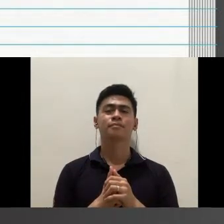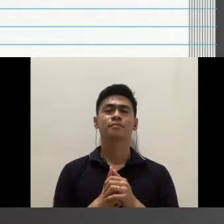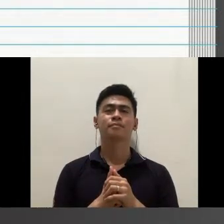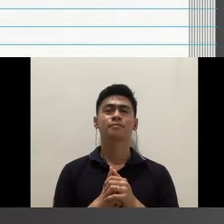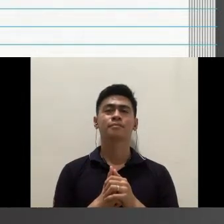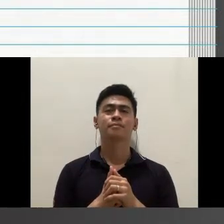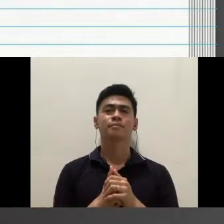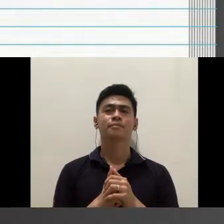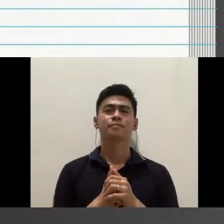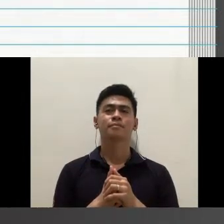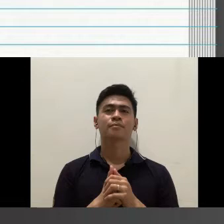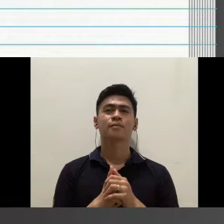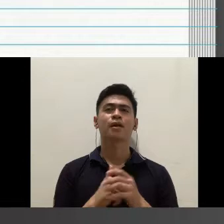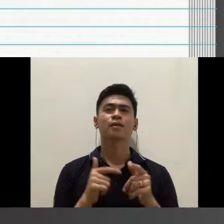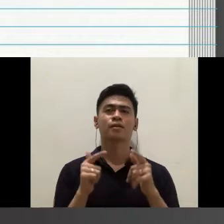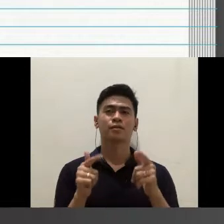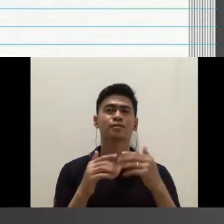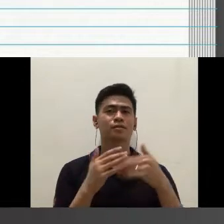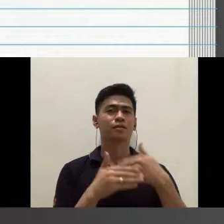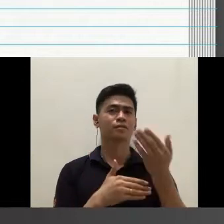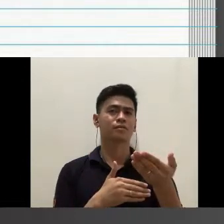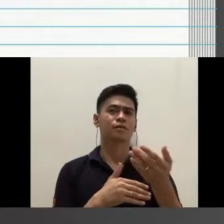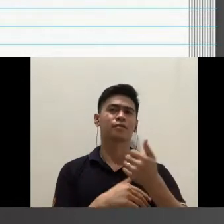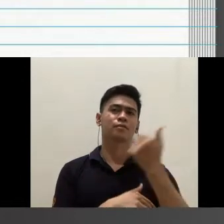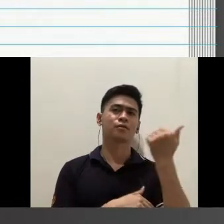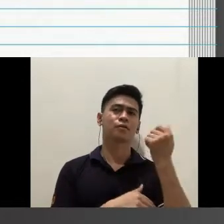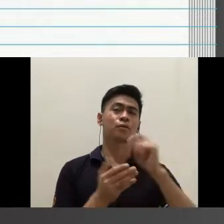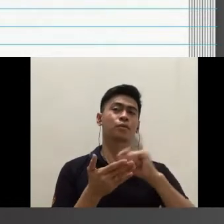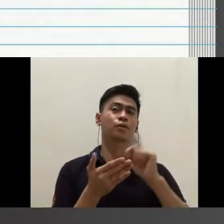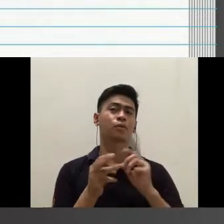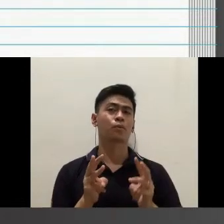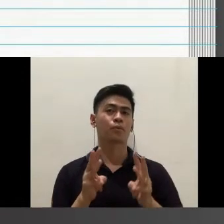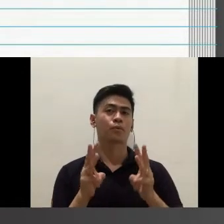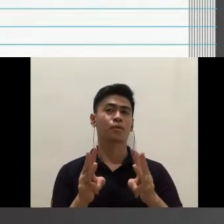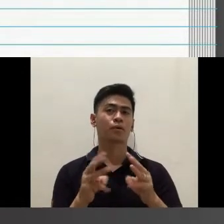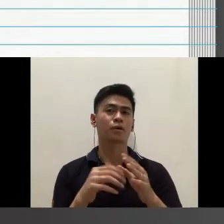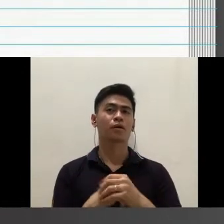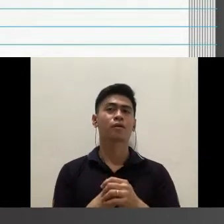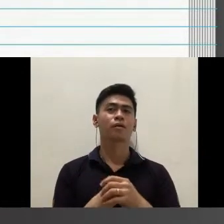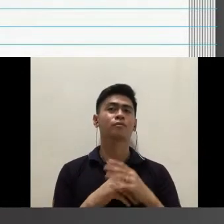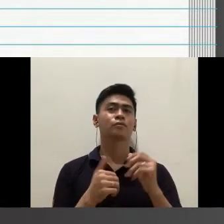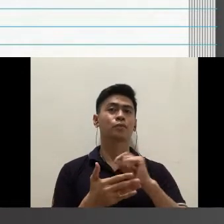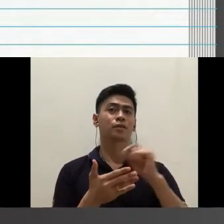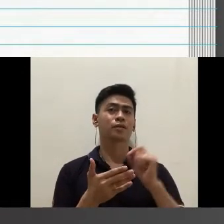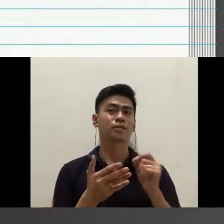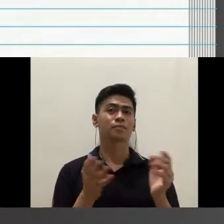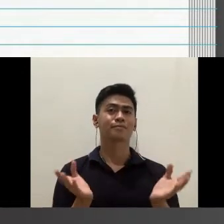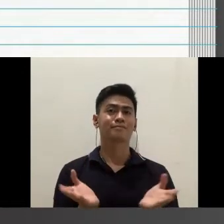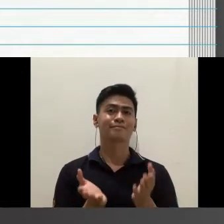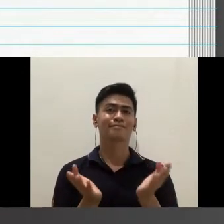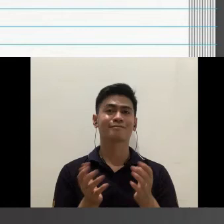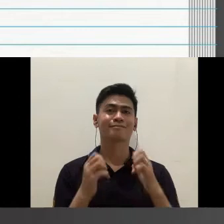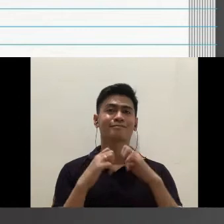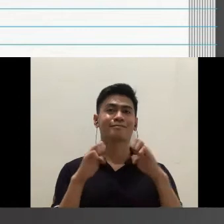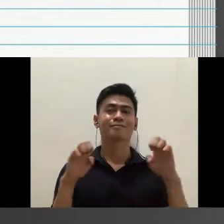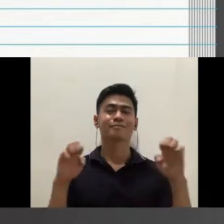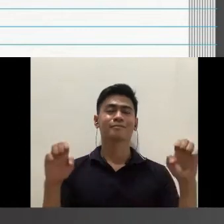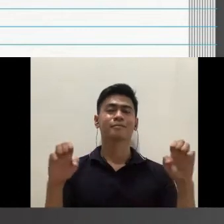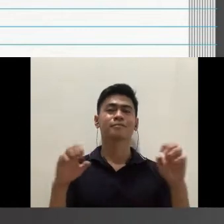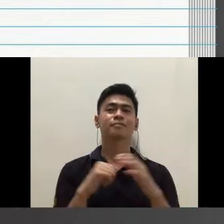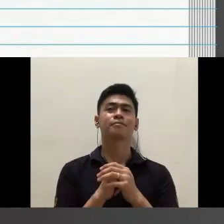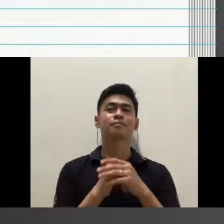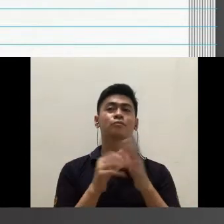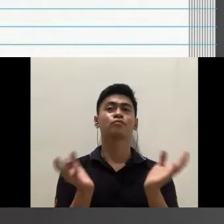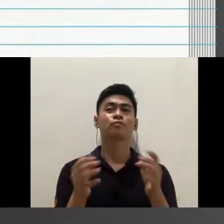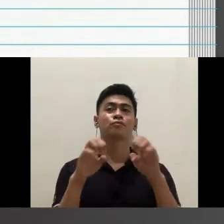Let's proceed to another writing technique, which is writing a persuasive essay. A persuasive